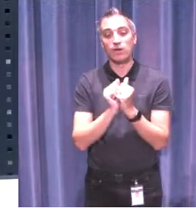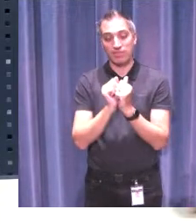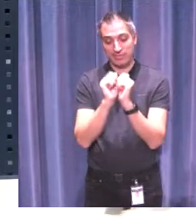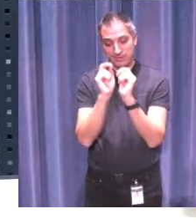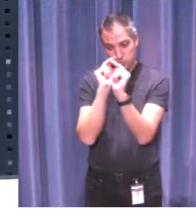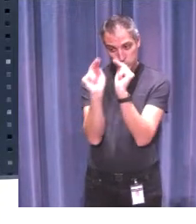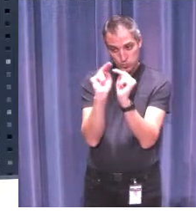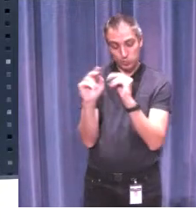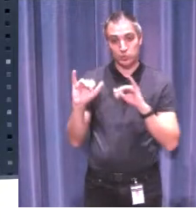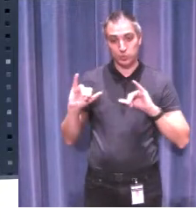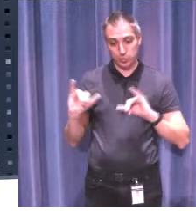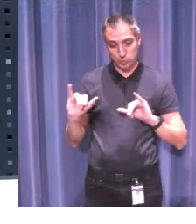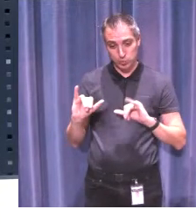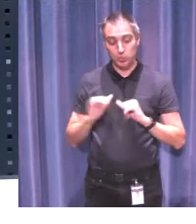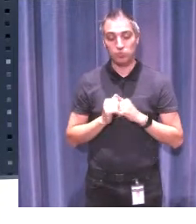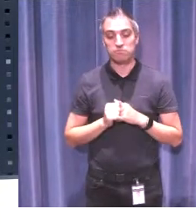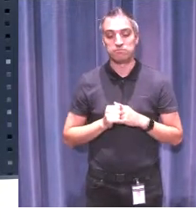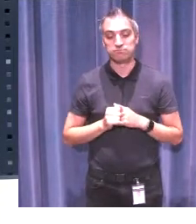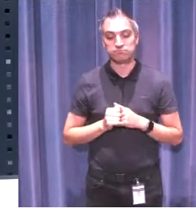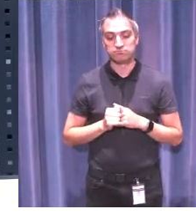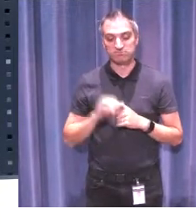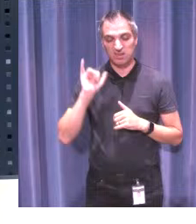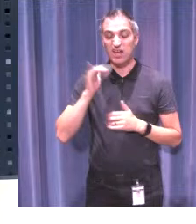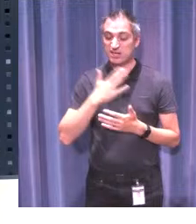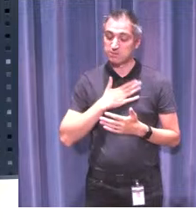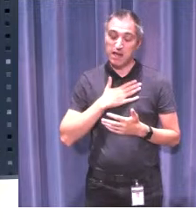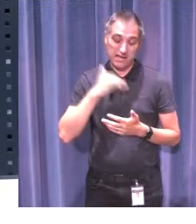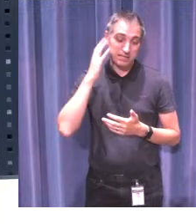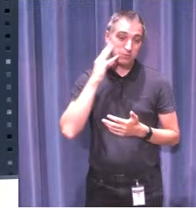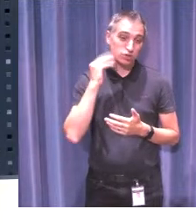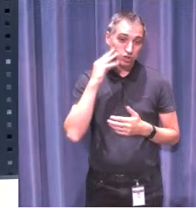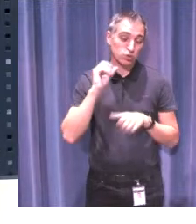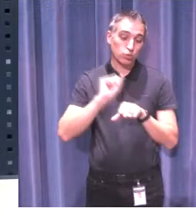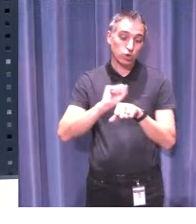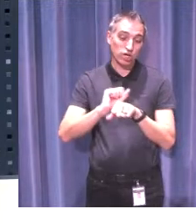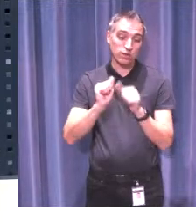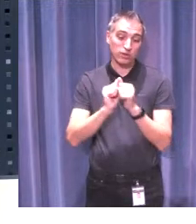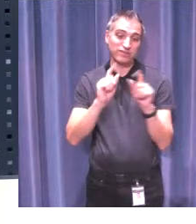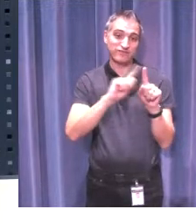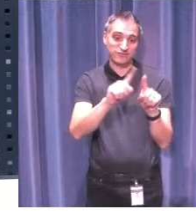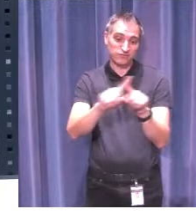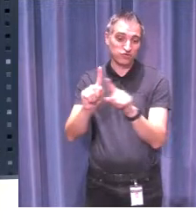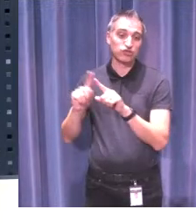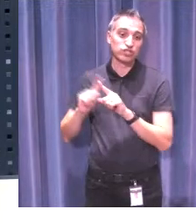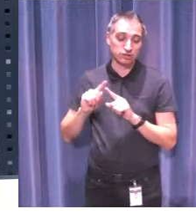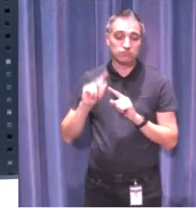that's been through my duration here working with the various bargaining units.